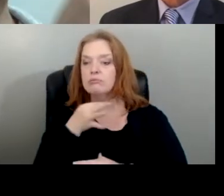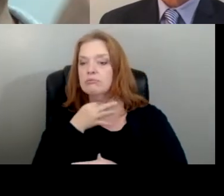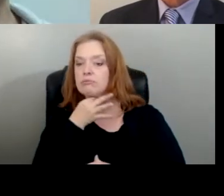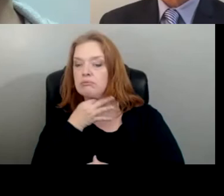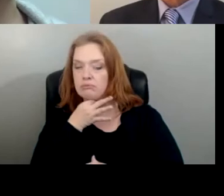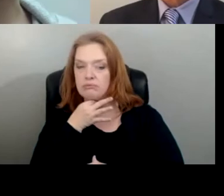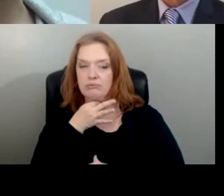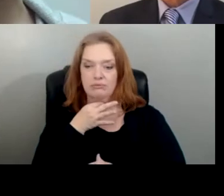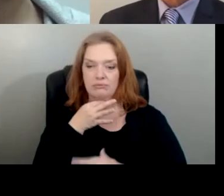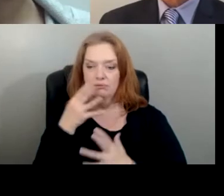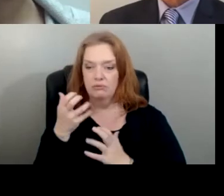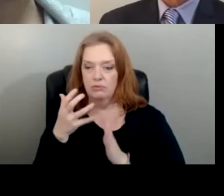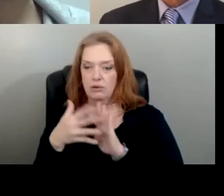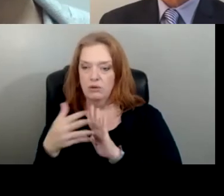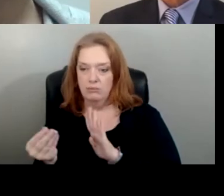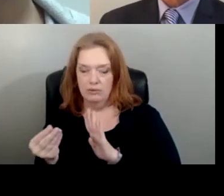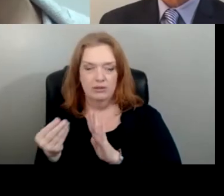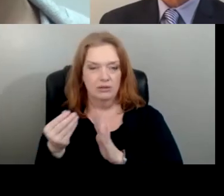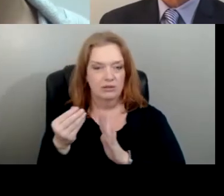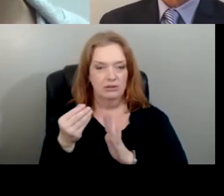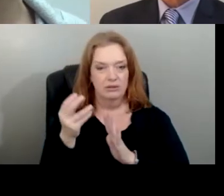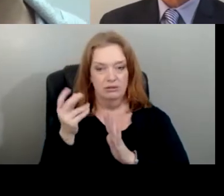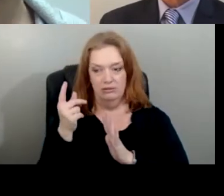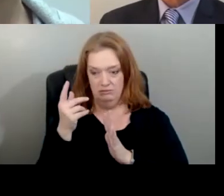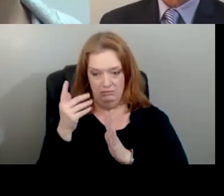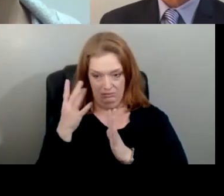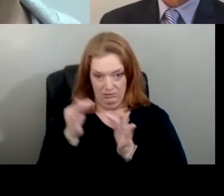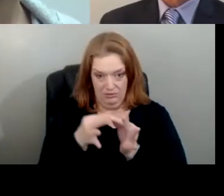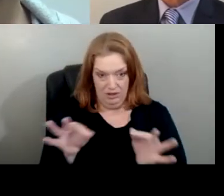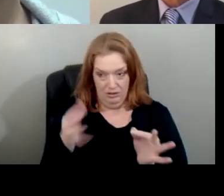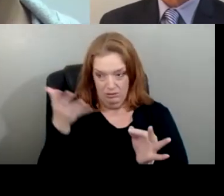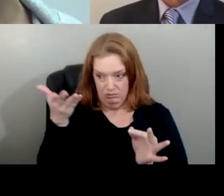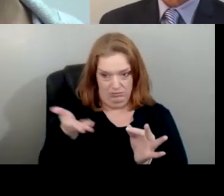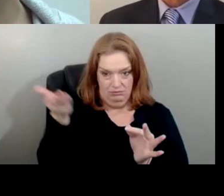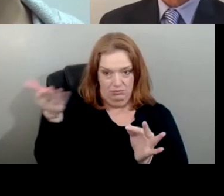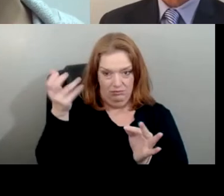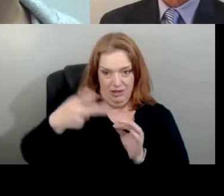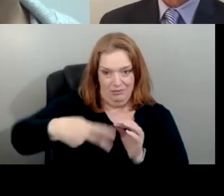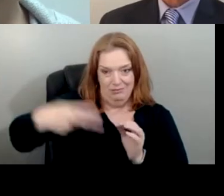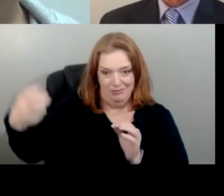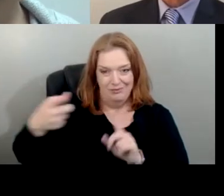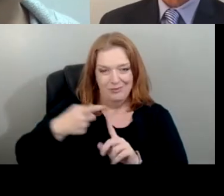that might want to maybe even still or use some of the language out of the resolution that